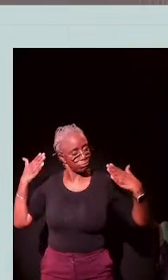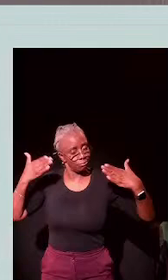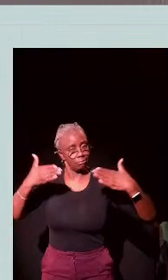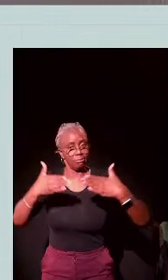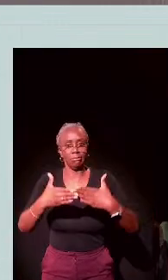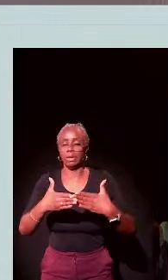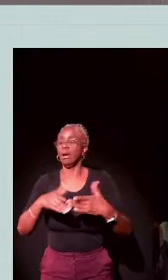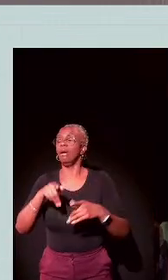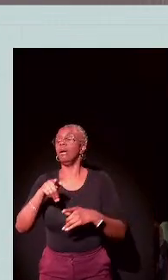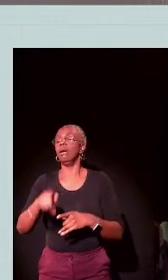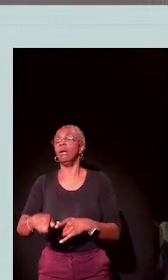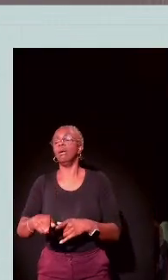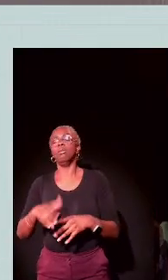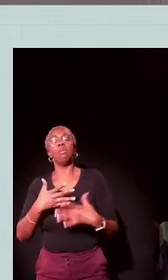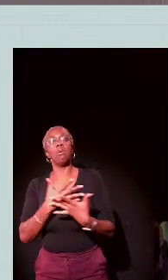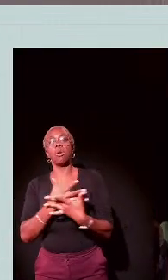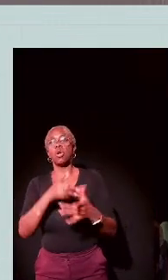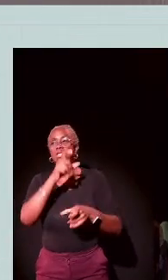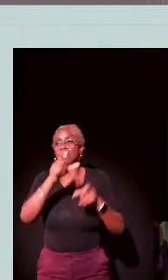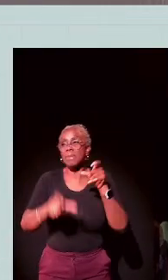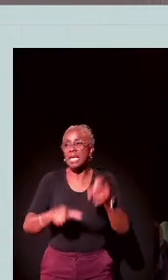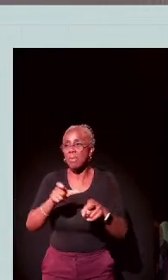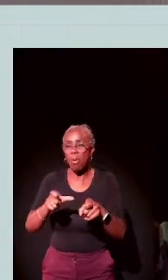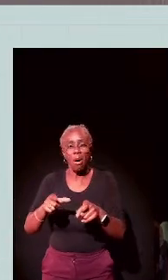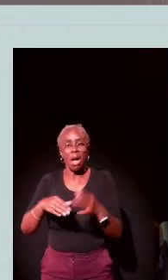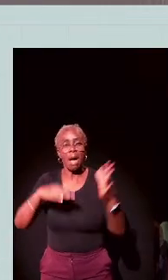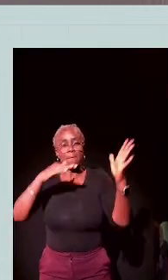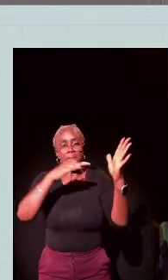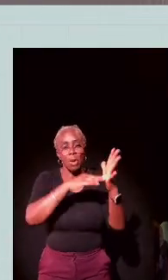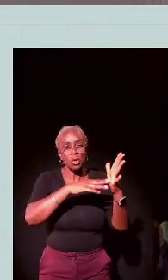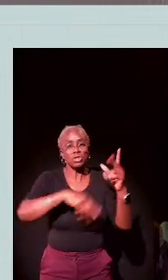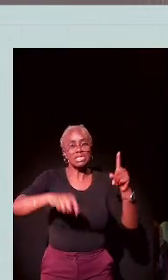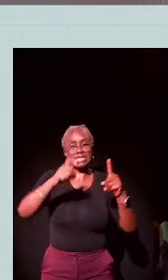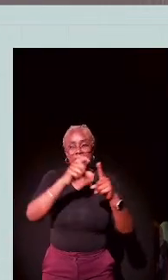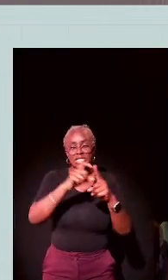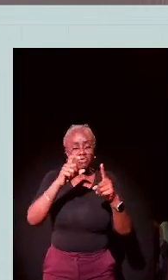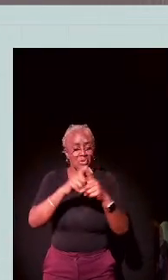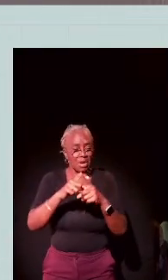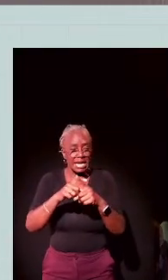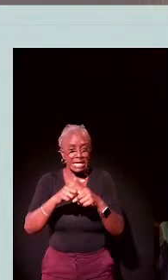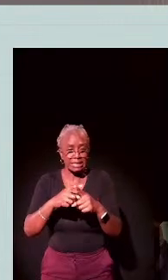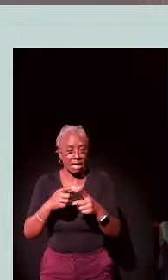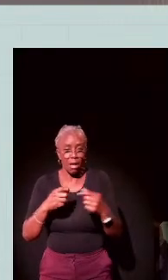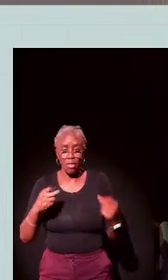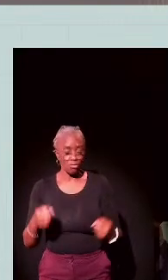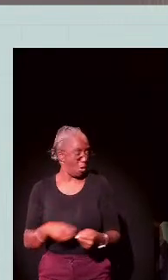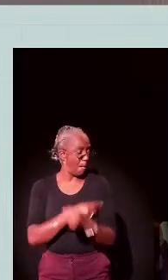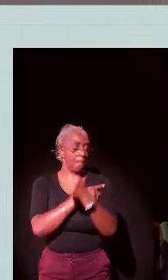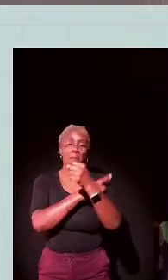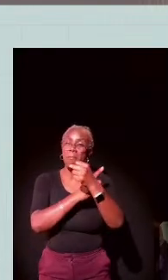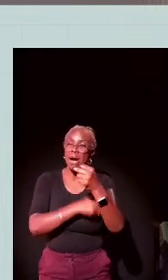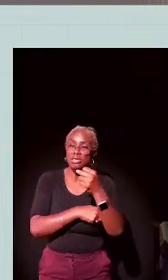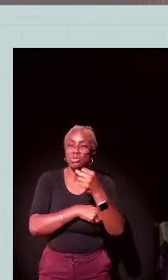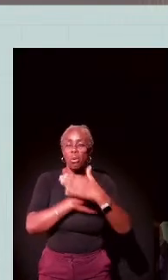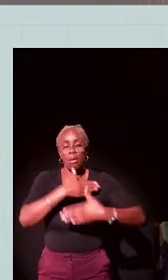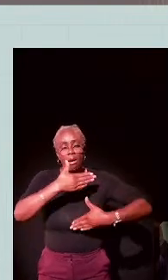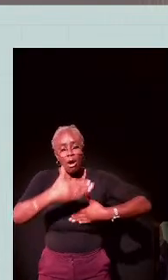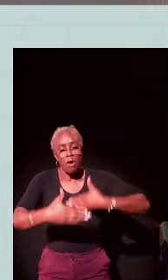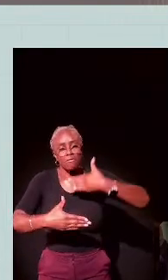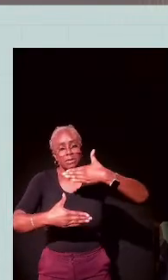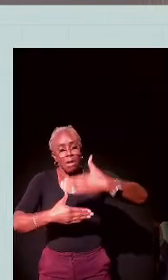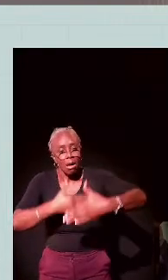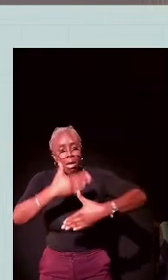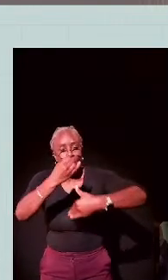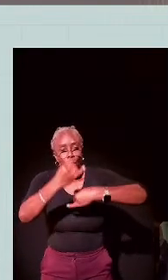To start off with, obviously a lot of people might know, but muscular dystrophy is a muscle weakening condition in which over a period of time your muscles start